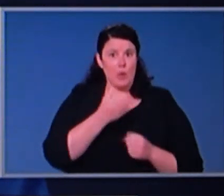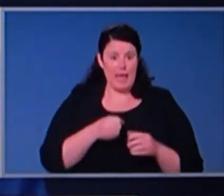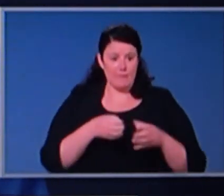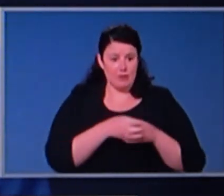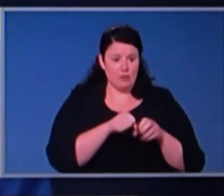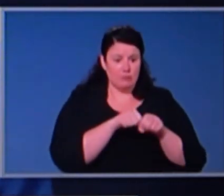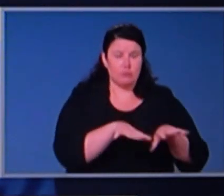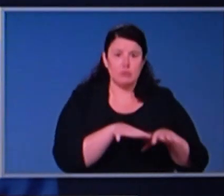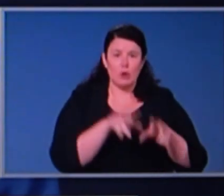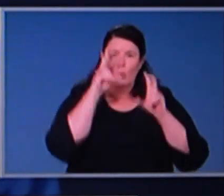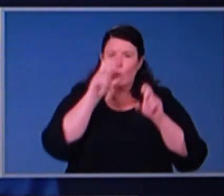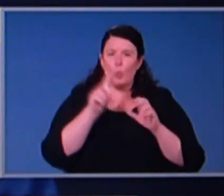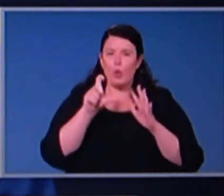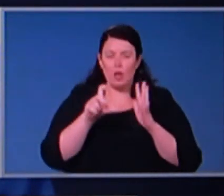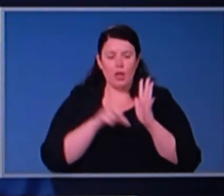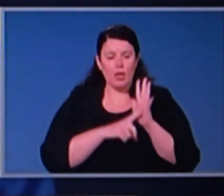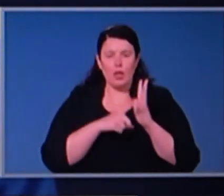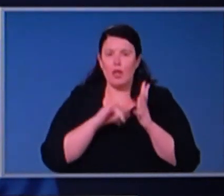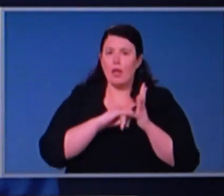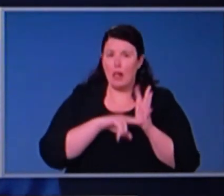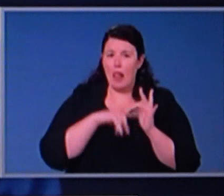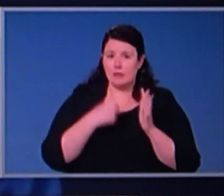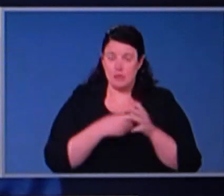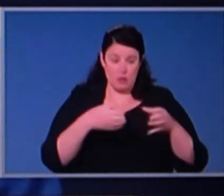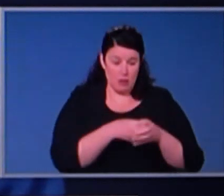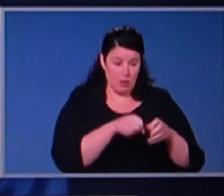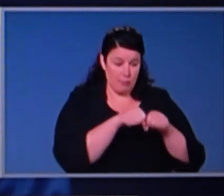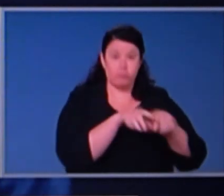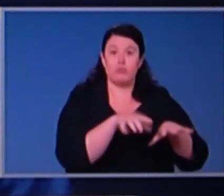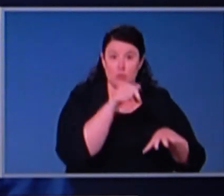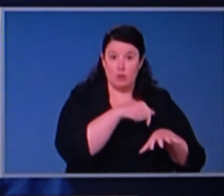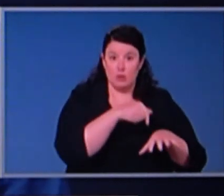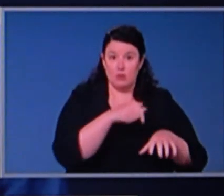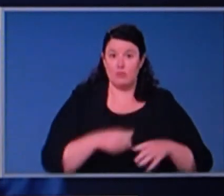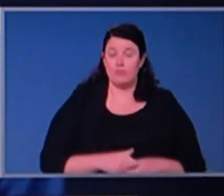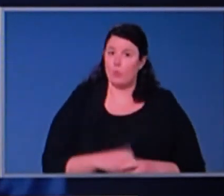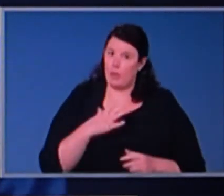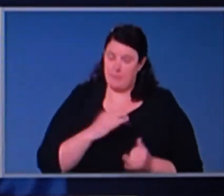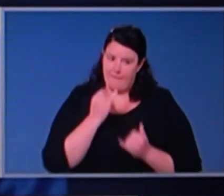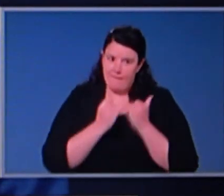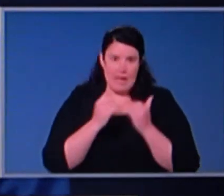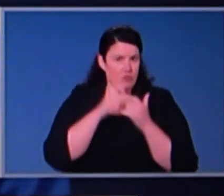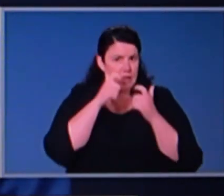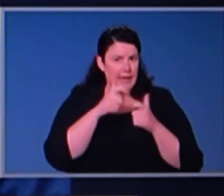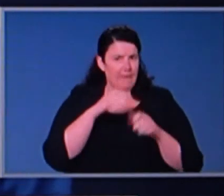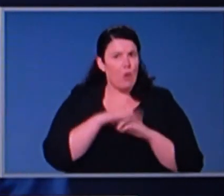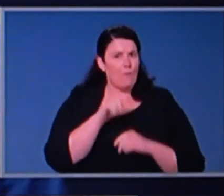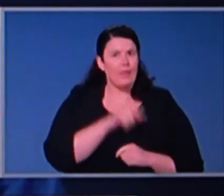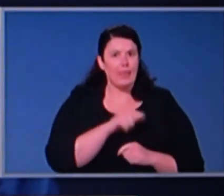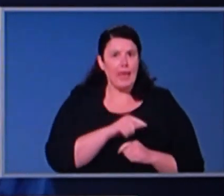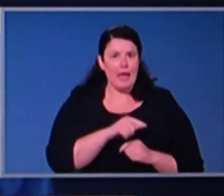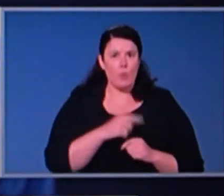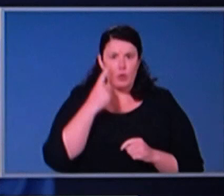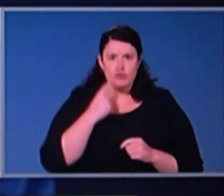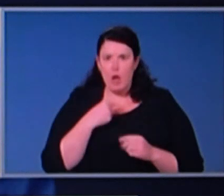will happen, and these we have to be incredibly vigilant about as we focus our efforts on